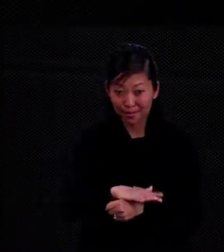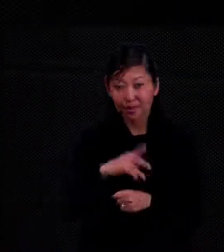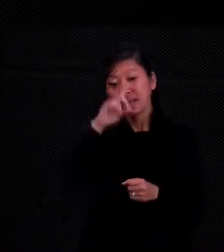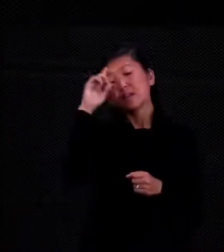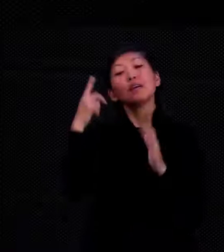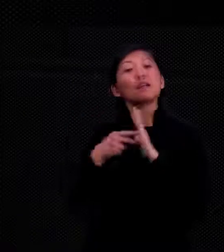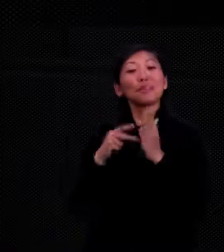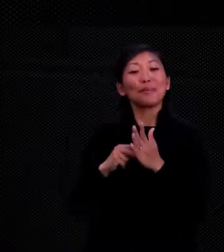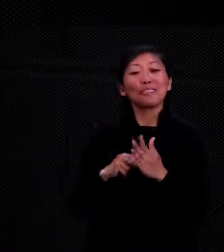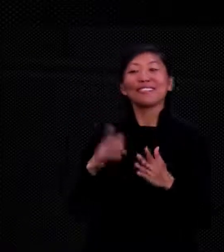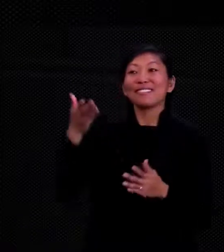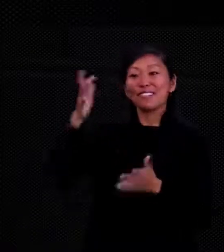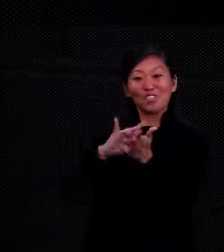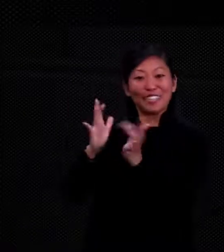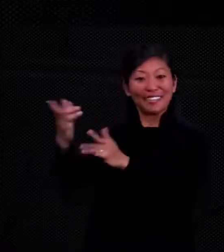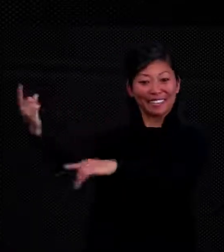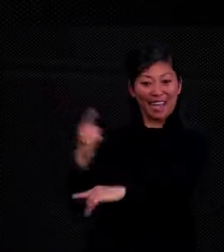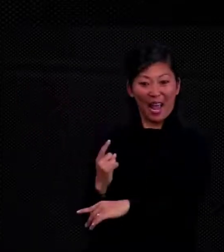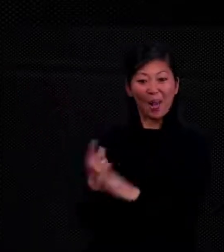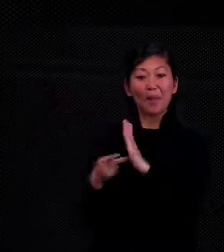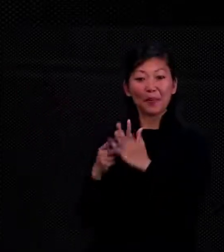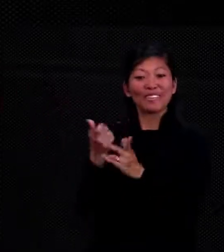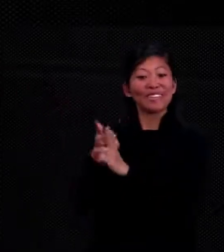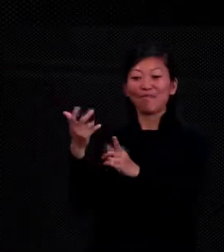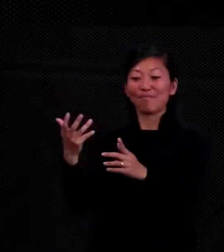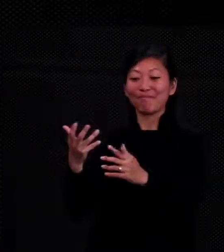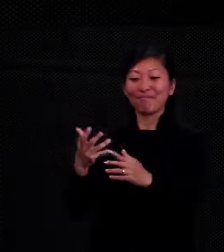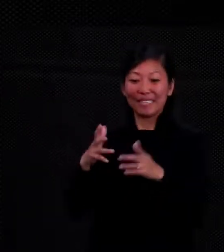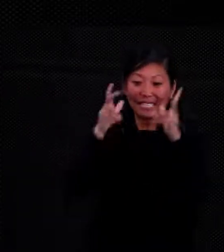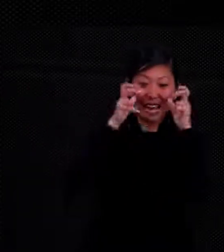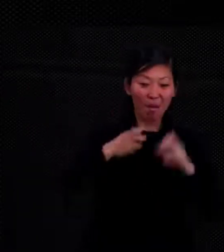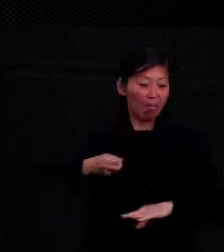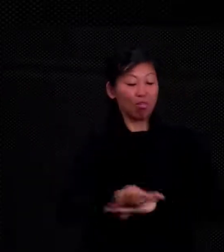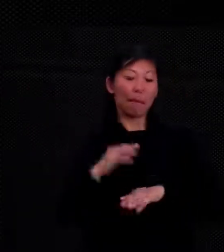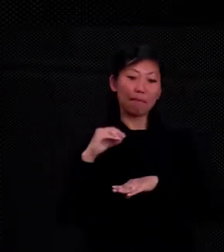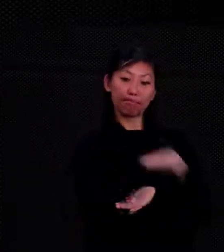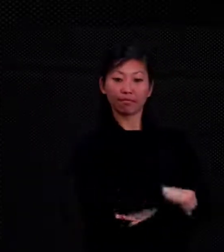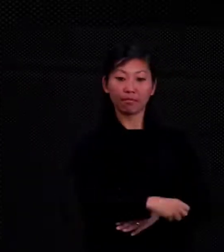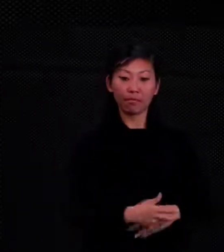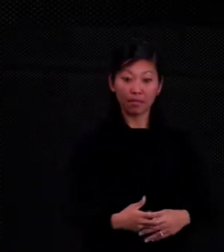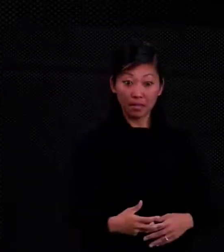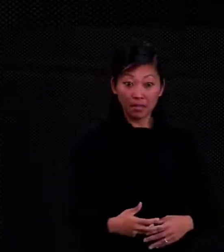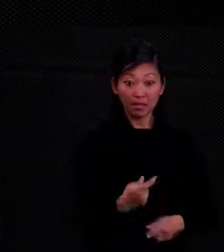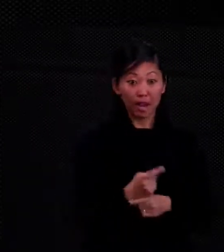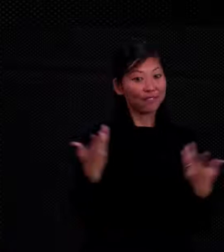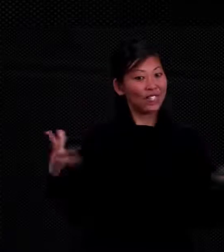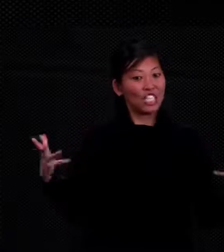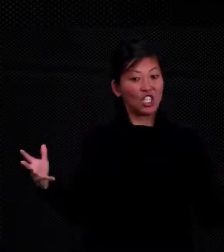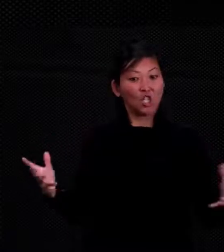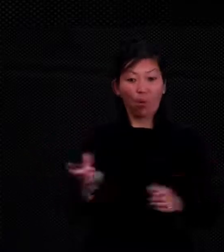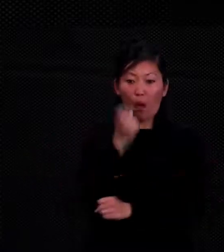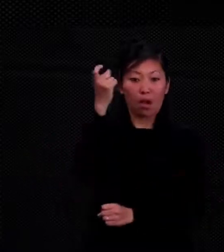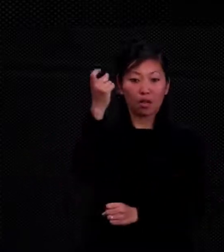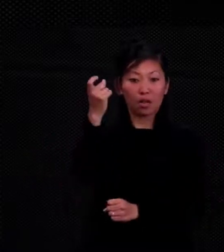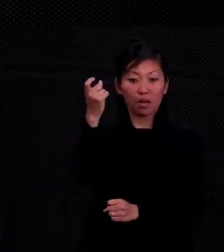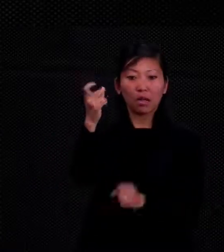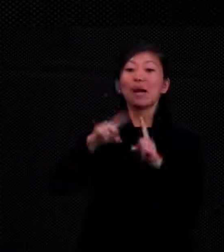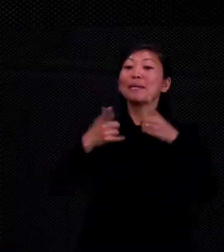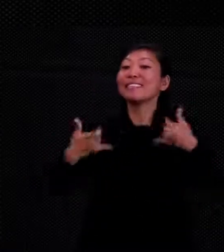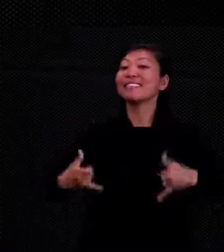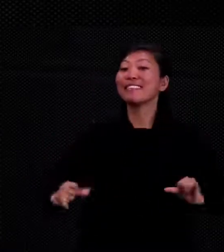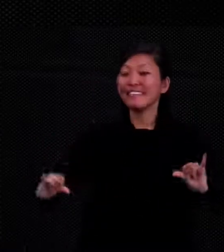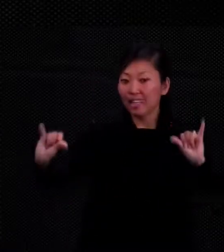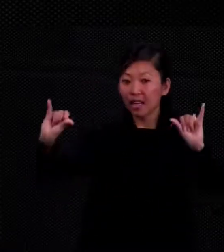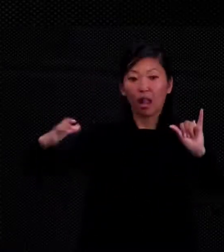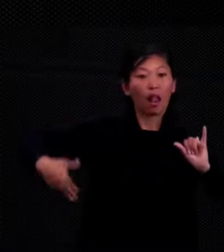earth so that where my rule goes, things are restored and they were restored fully." And we see that not only in the message of Jesus, but we see that in the